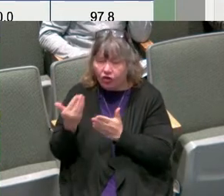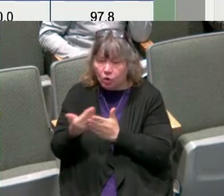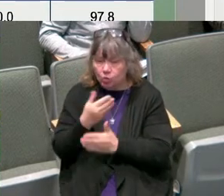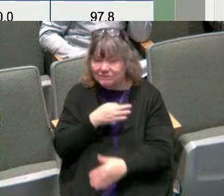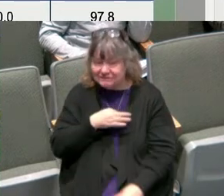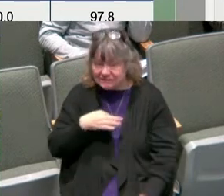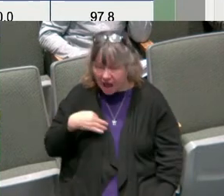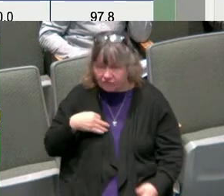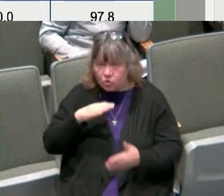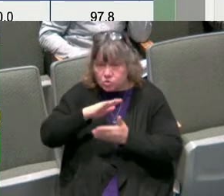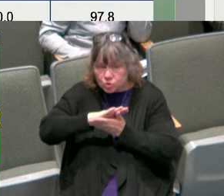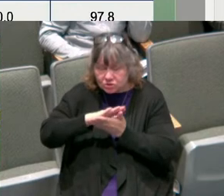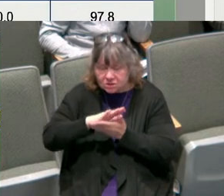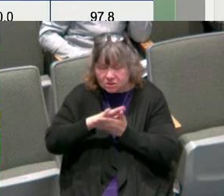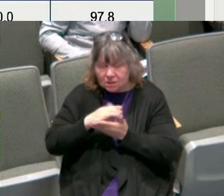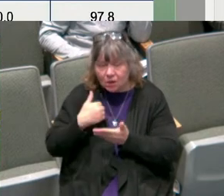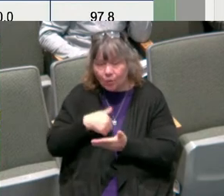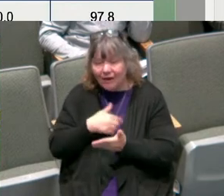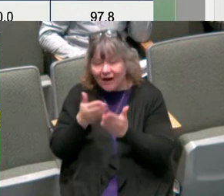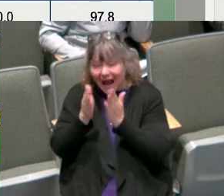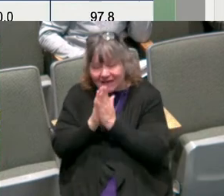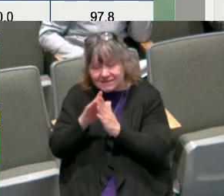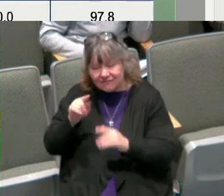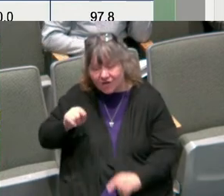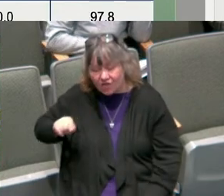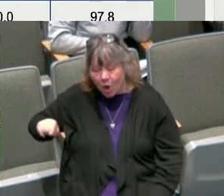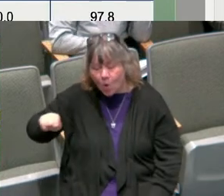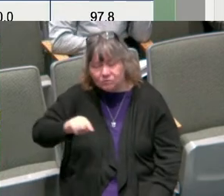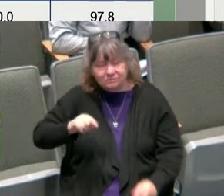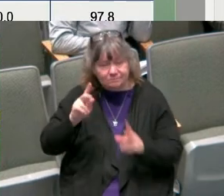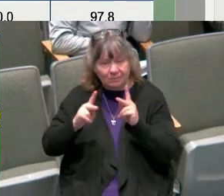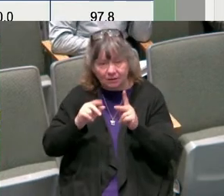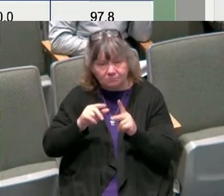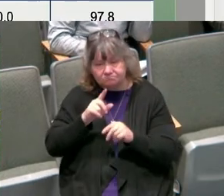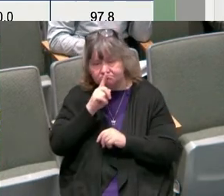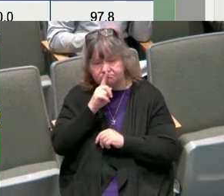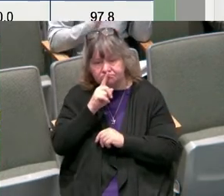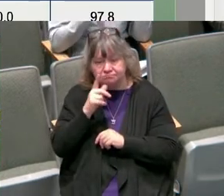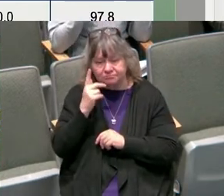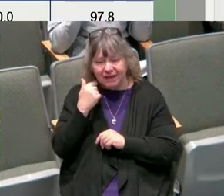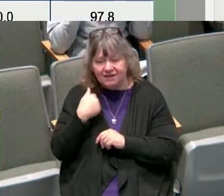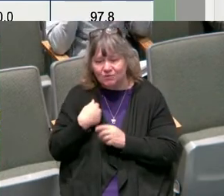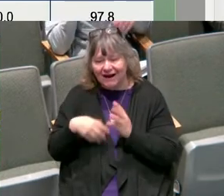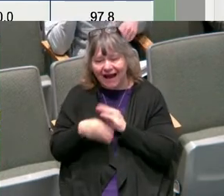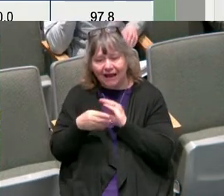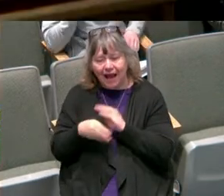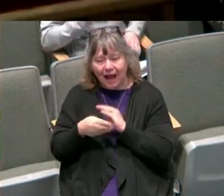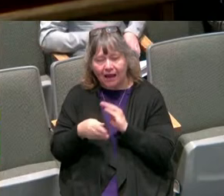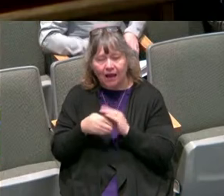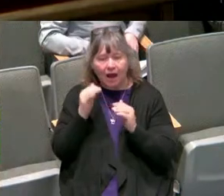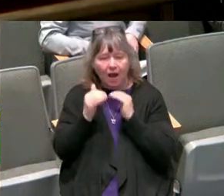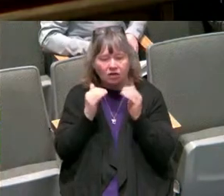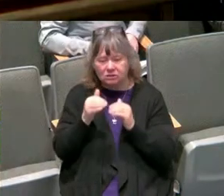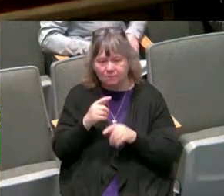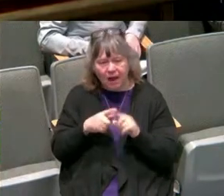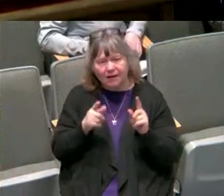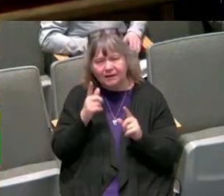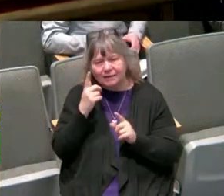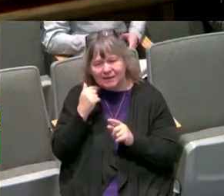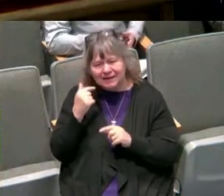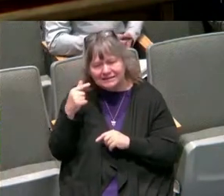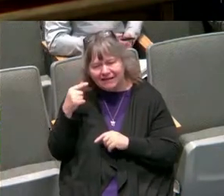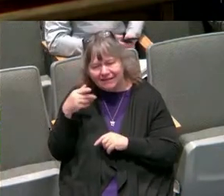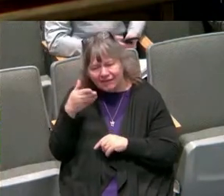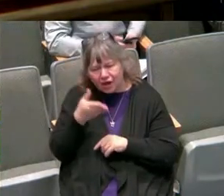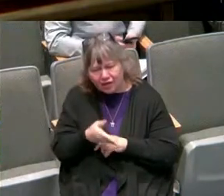to our schools we're asking for those people not because we are padding the schools with additional adults but because they are